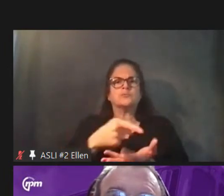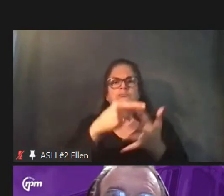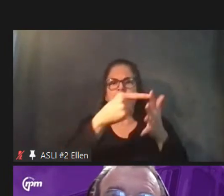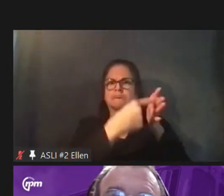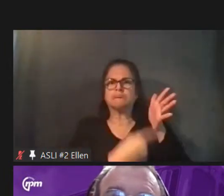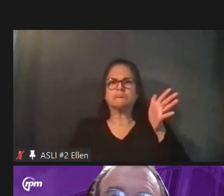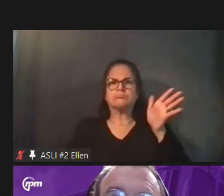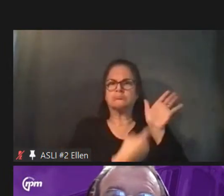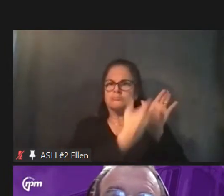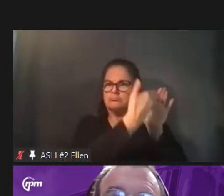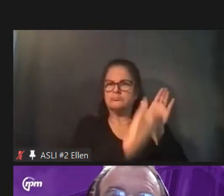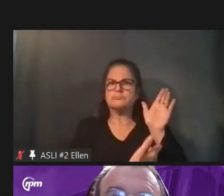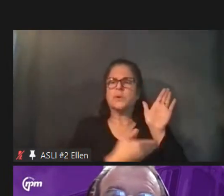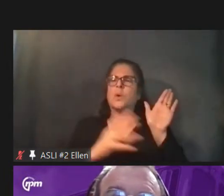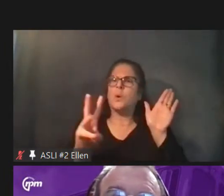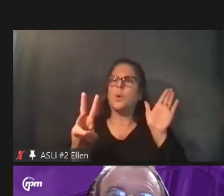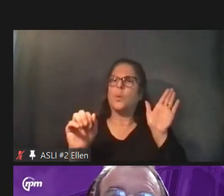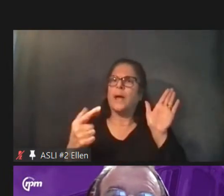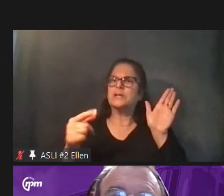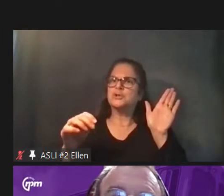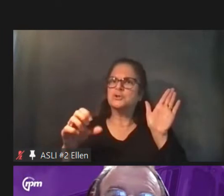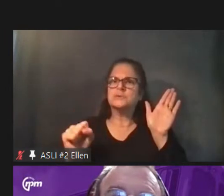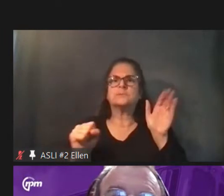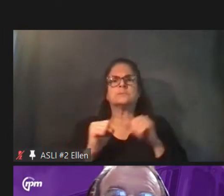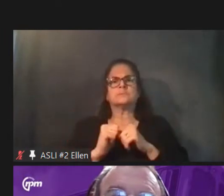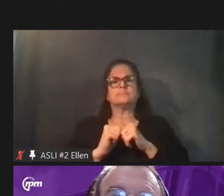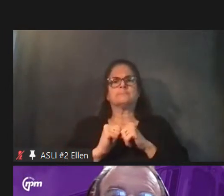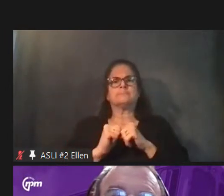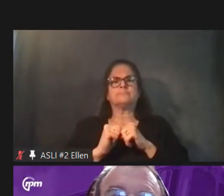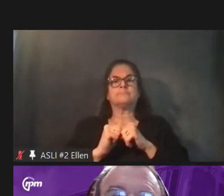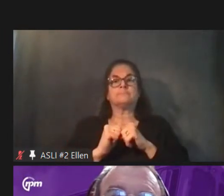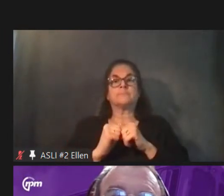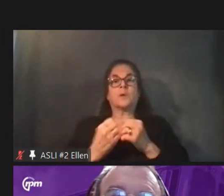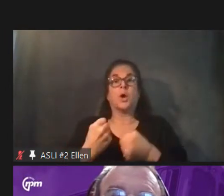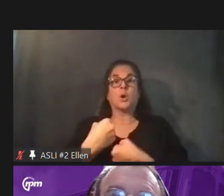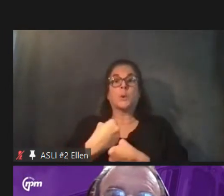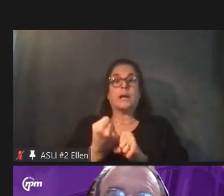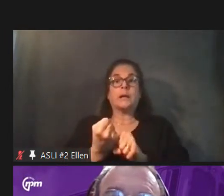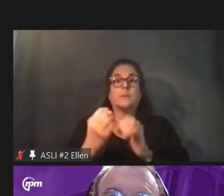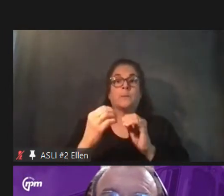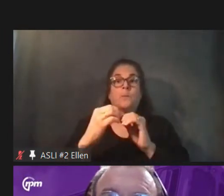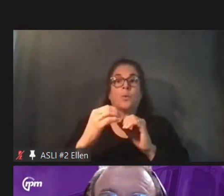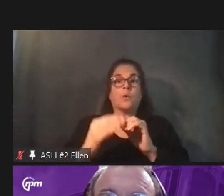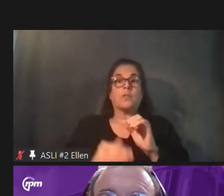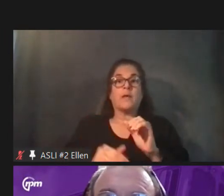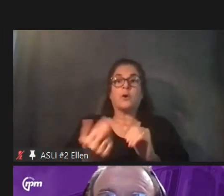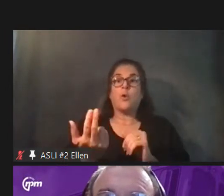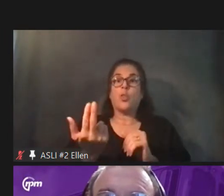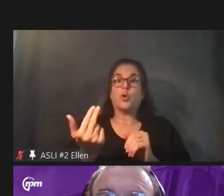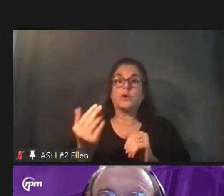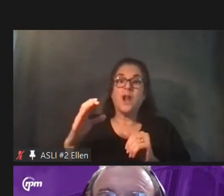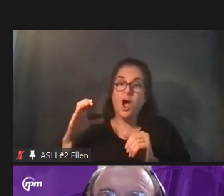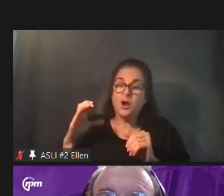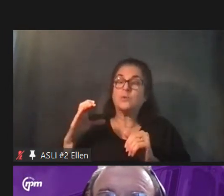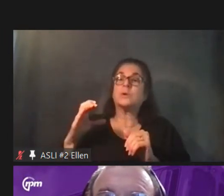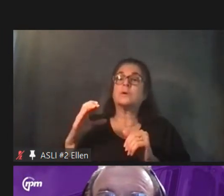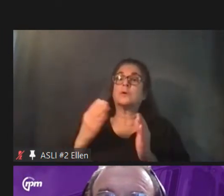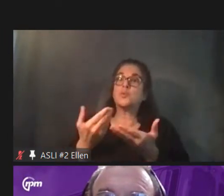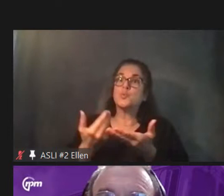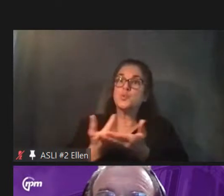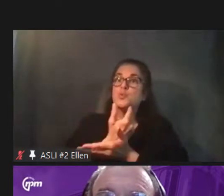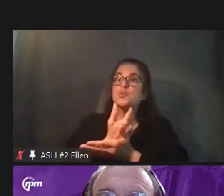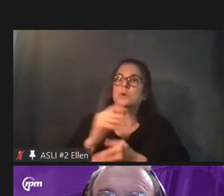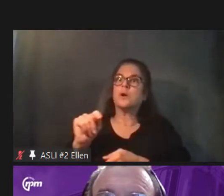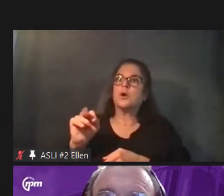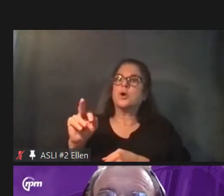the design build contract has also created over 1,300 construction trade jobs. These figures represent families sustaining